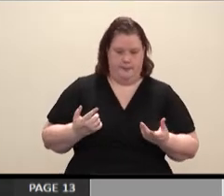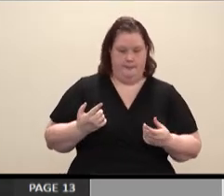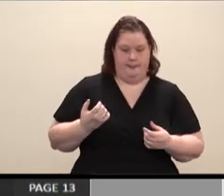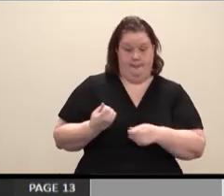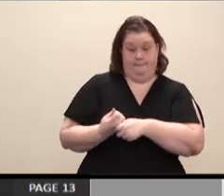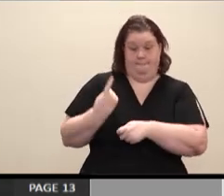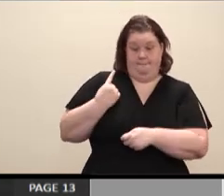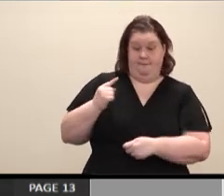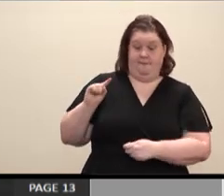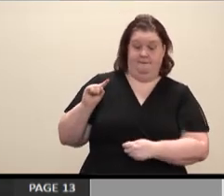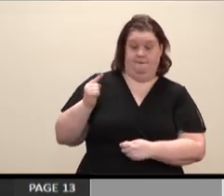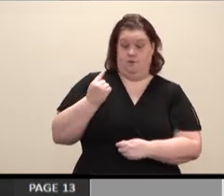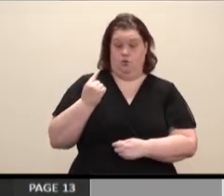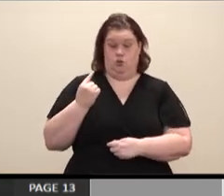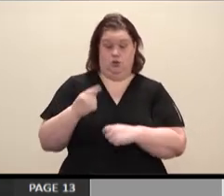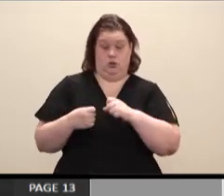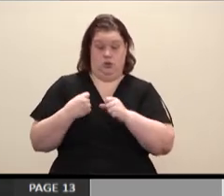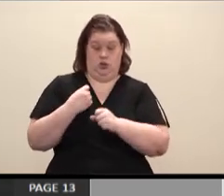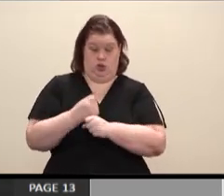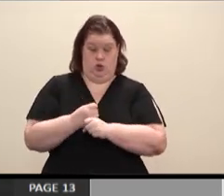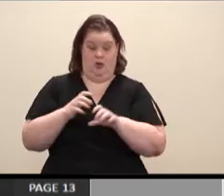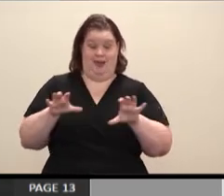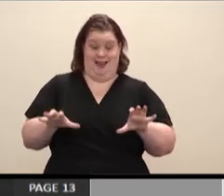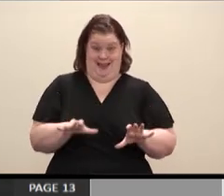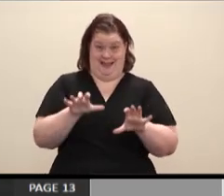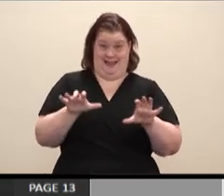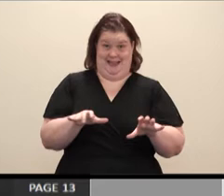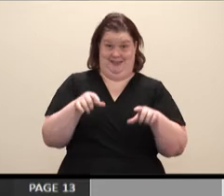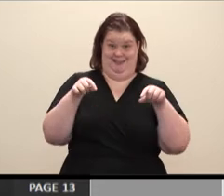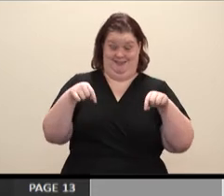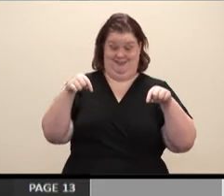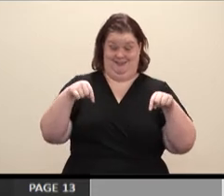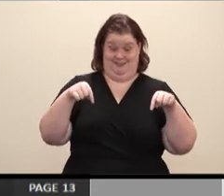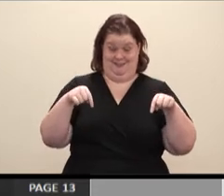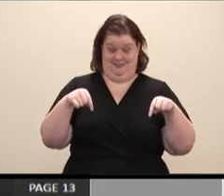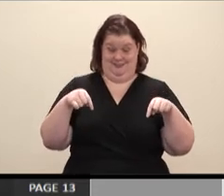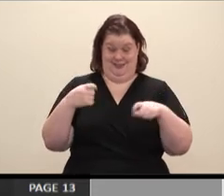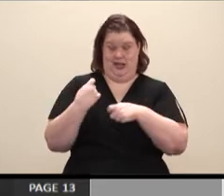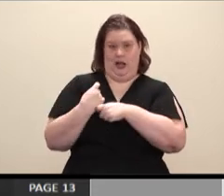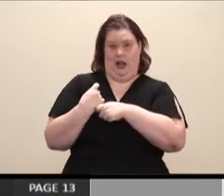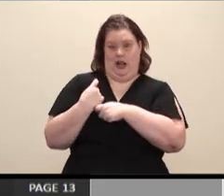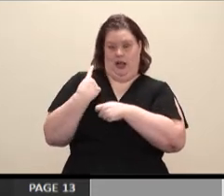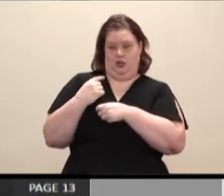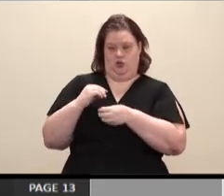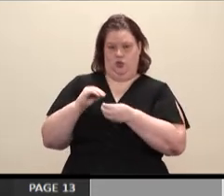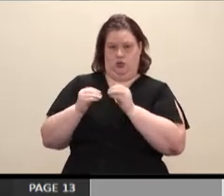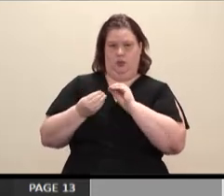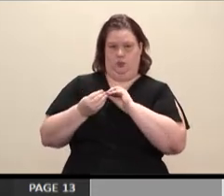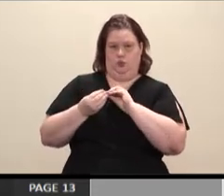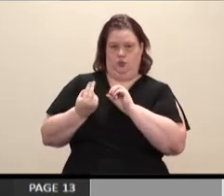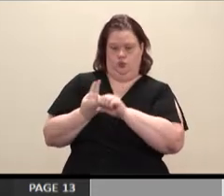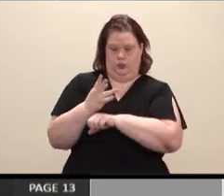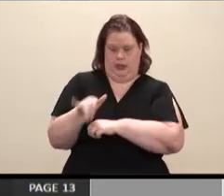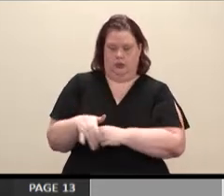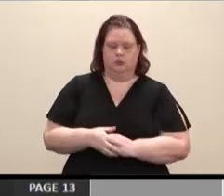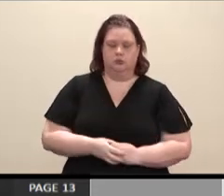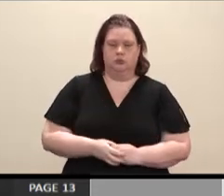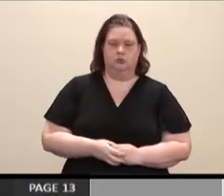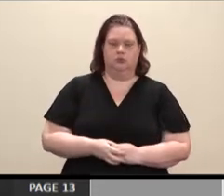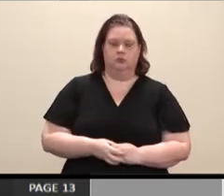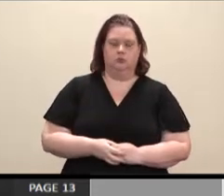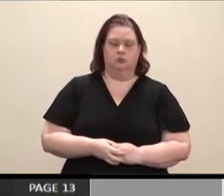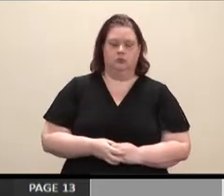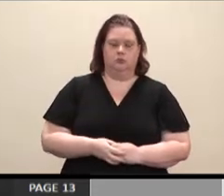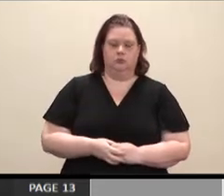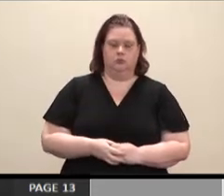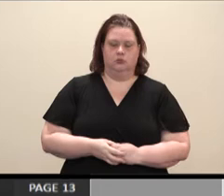did comp ed on this basis, it would be just last year's numbers going forward. Now, I still